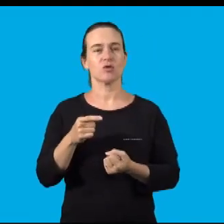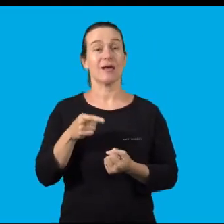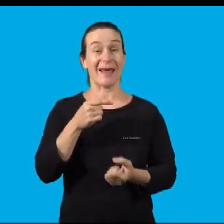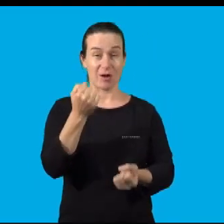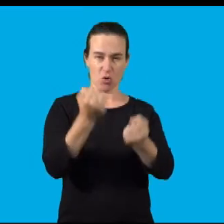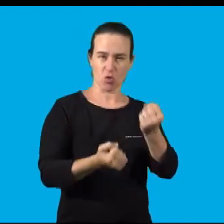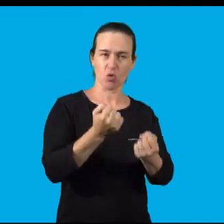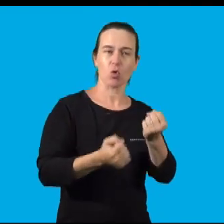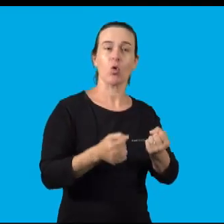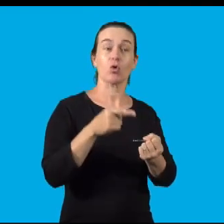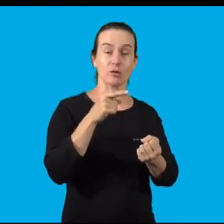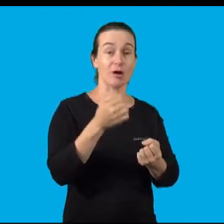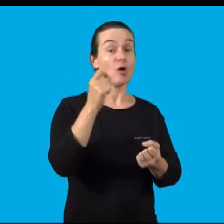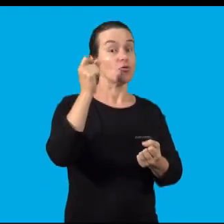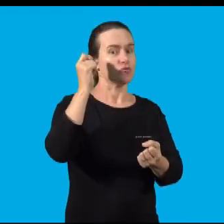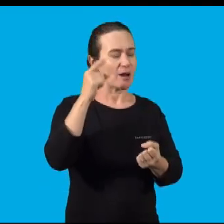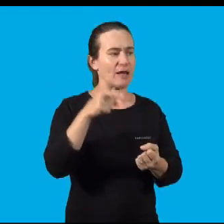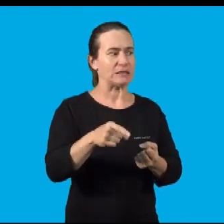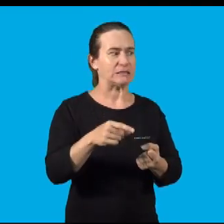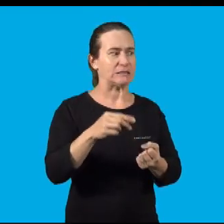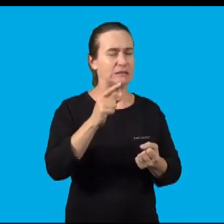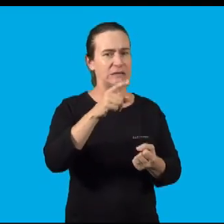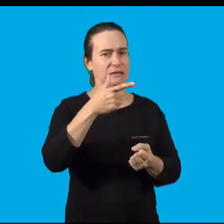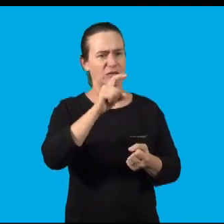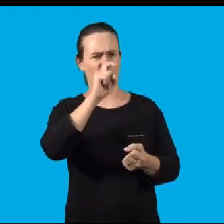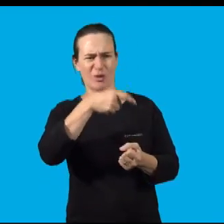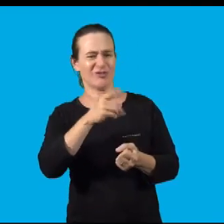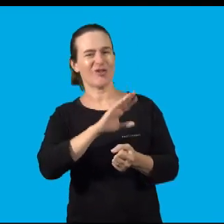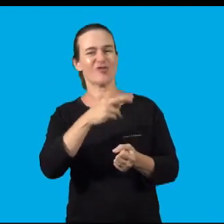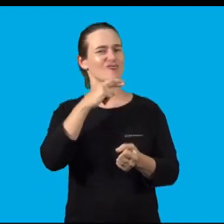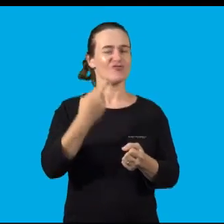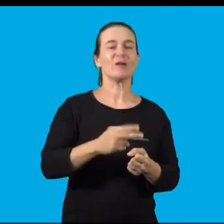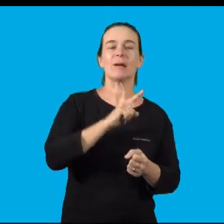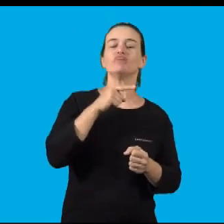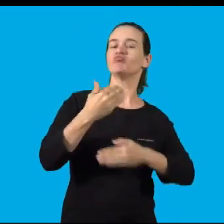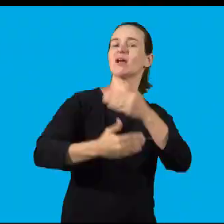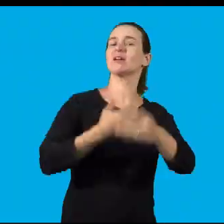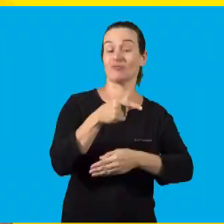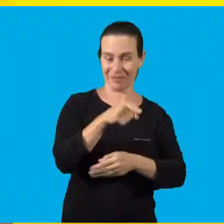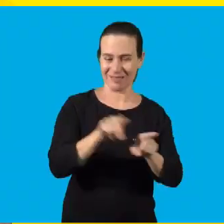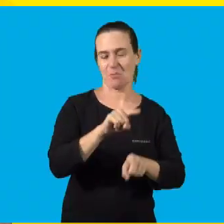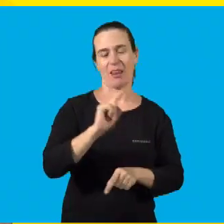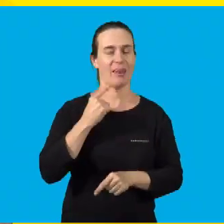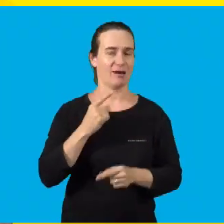continue deceiving the Salemites, despite knowing that the witch trials were a hoax.